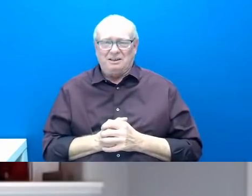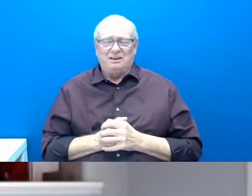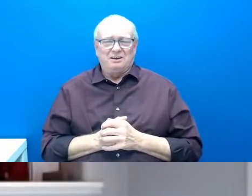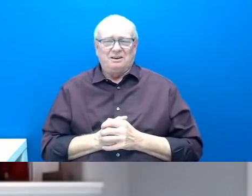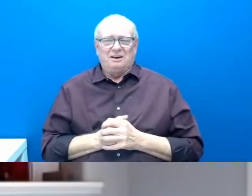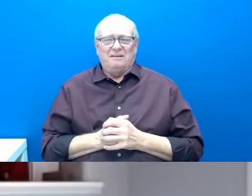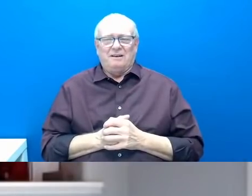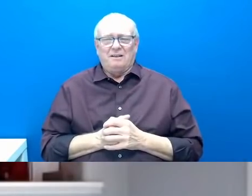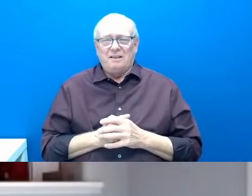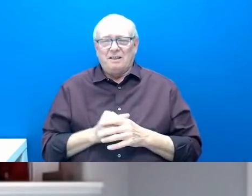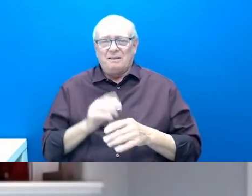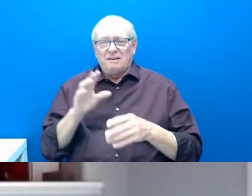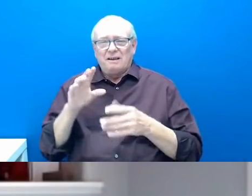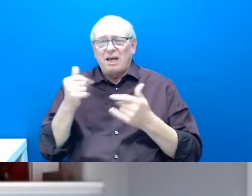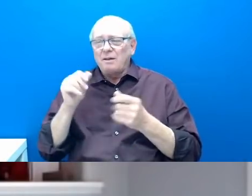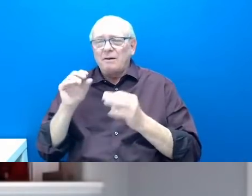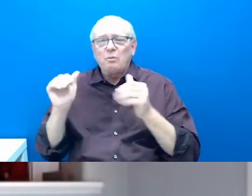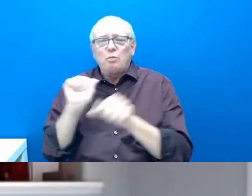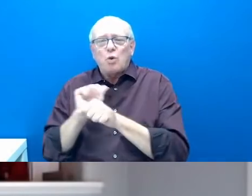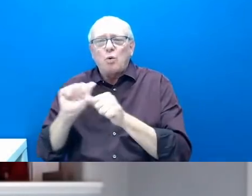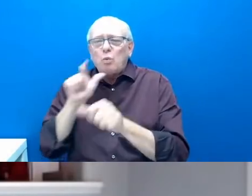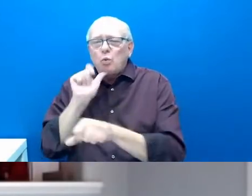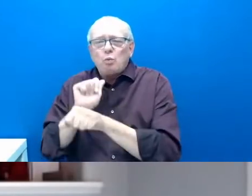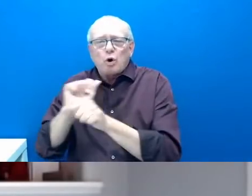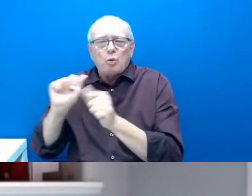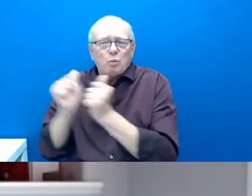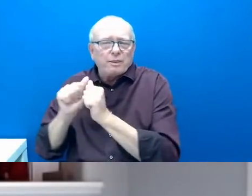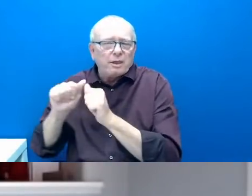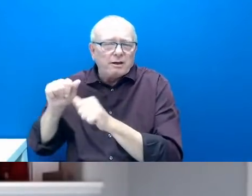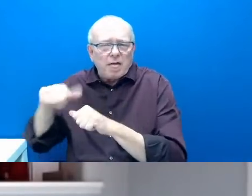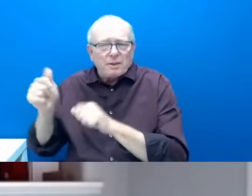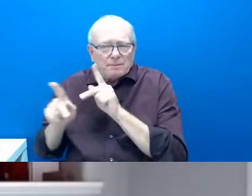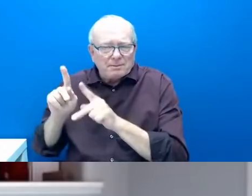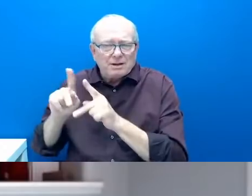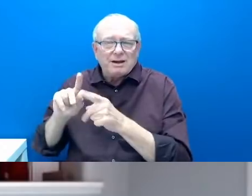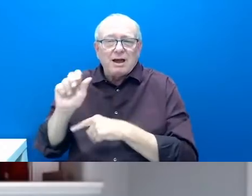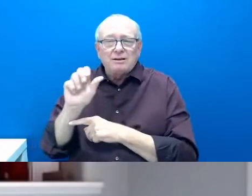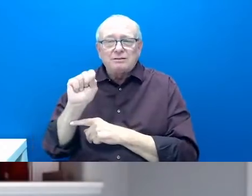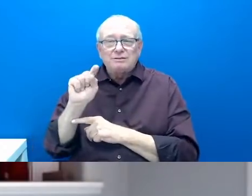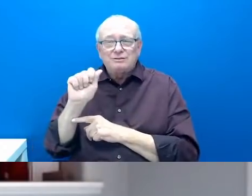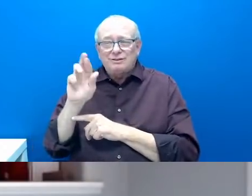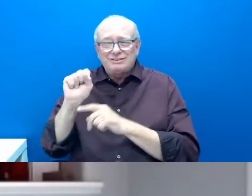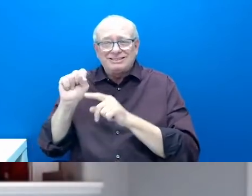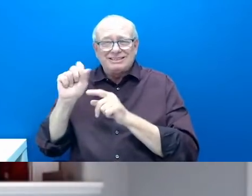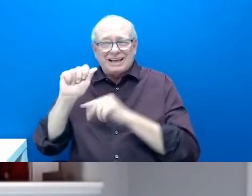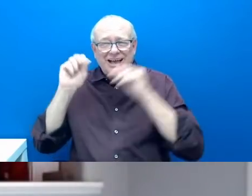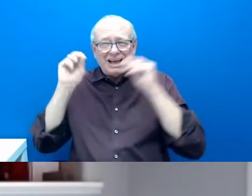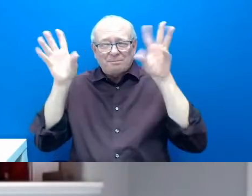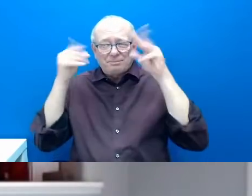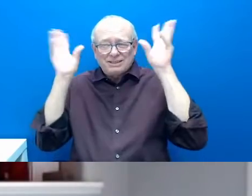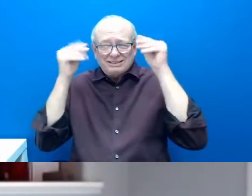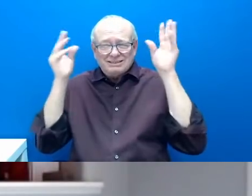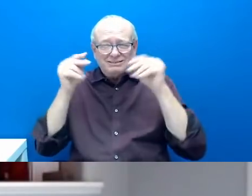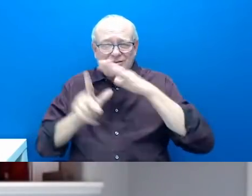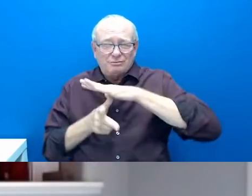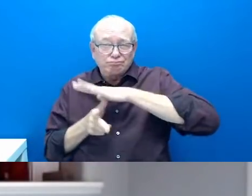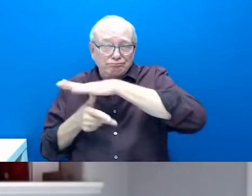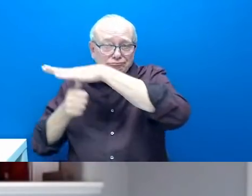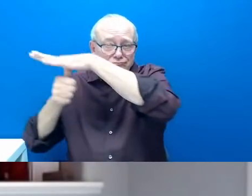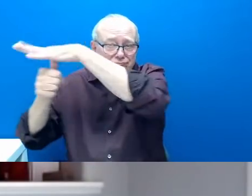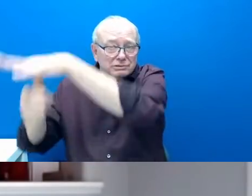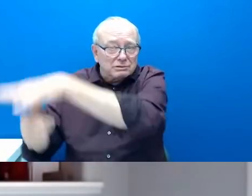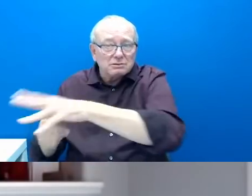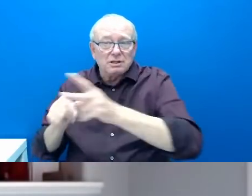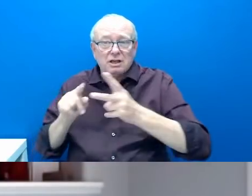different colleagues for STARS, and we see that the resources right now are stretched, and that includes resources like